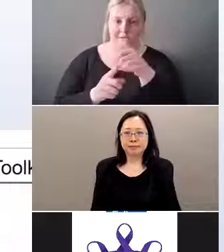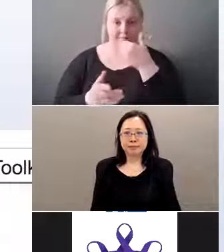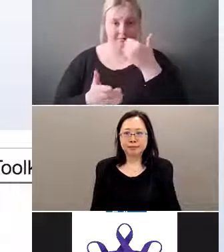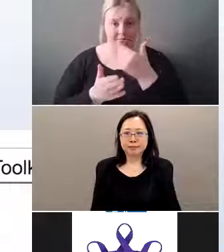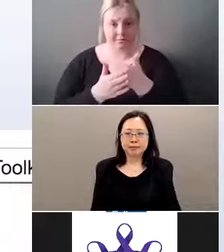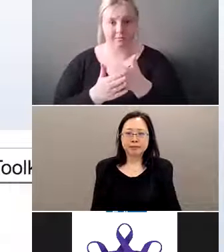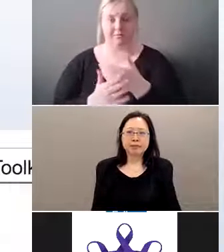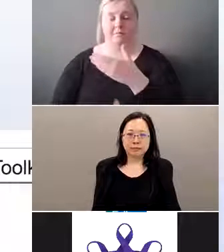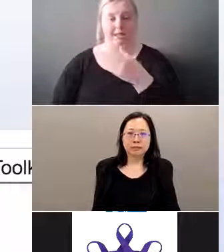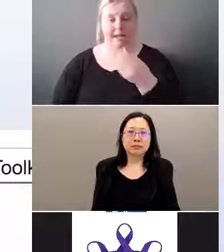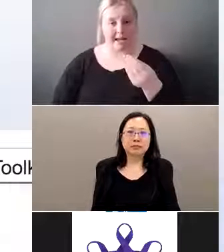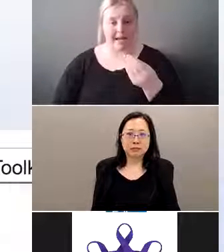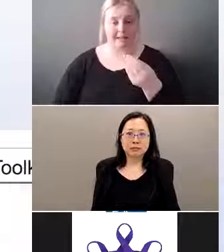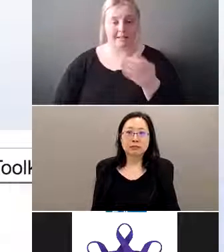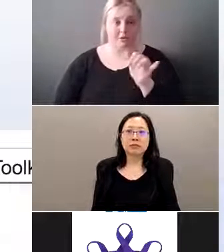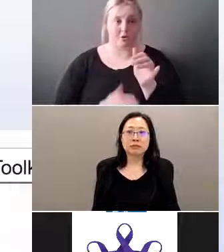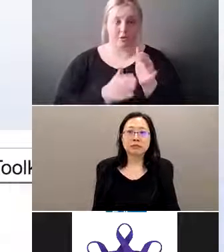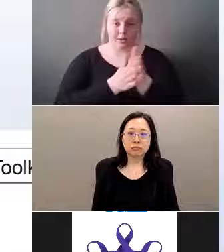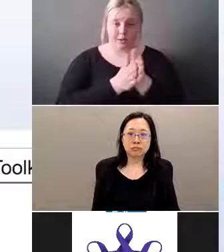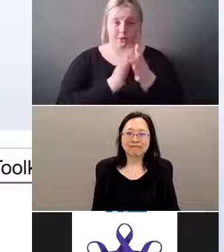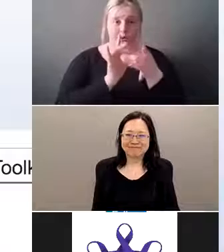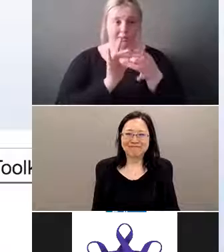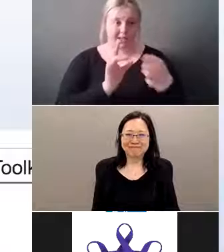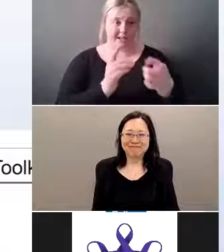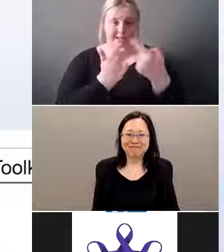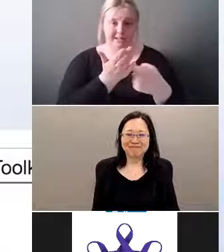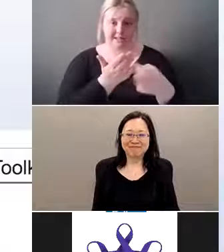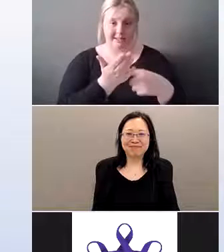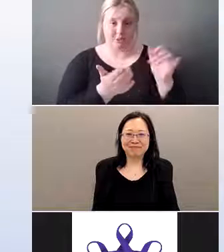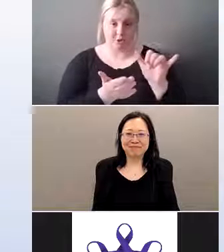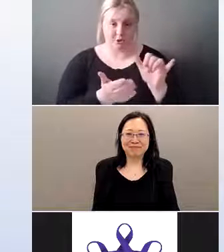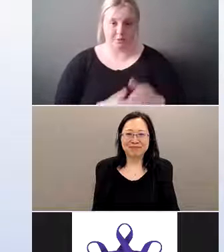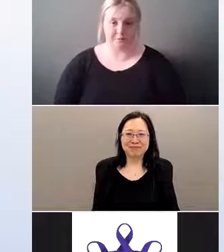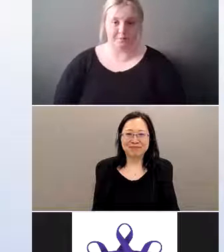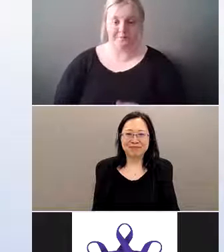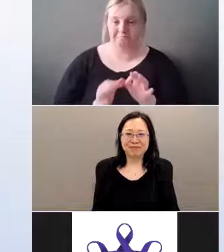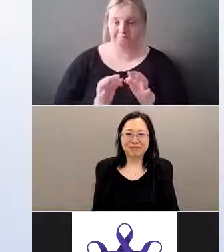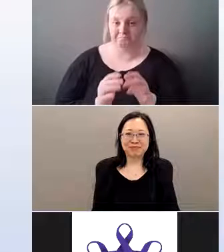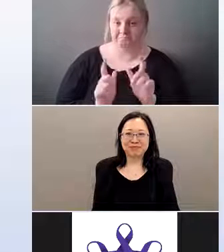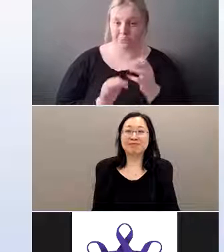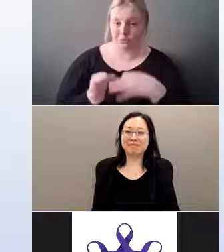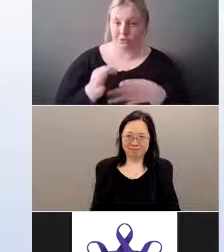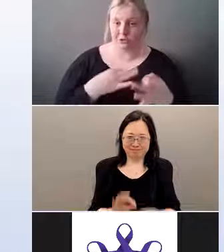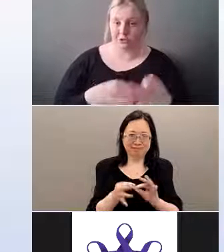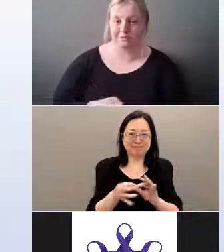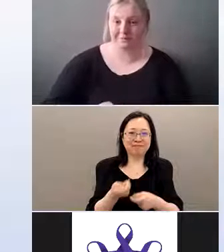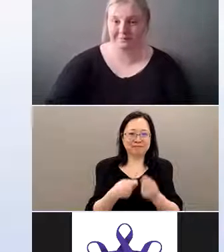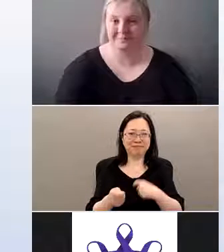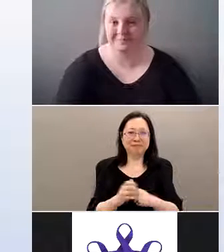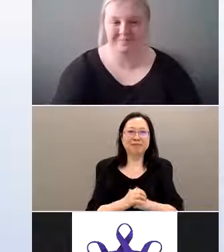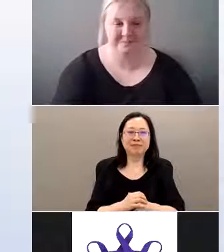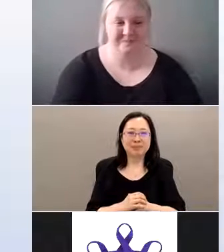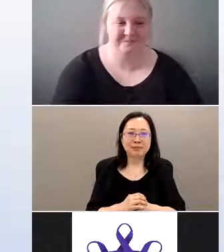that there's clearly is an interest with regard to it. Now, in the next slide, you can see where you can actually download the